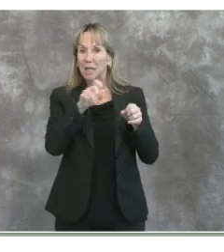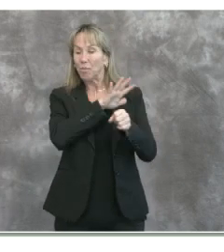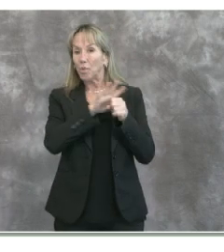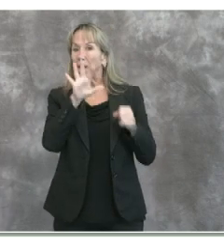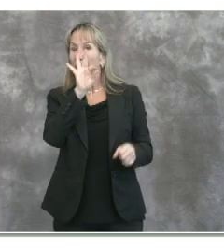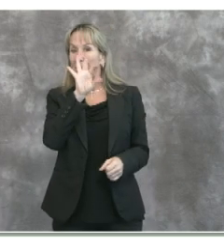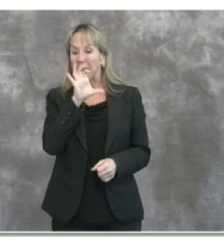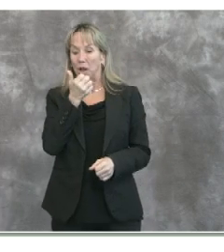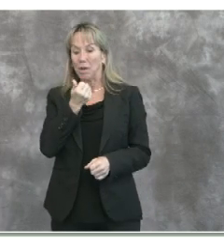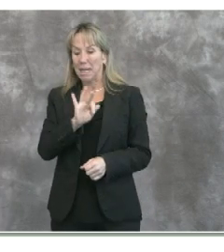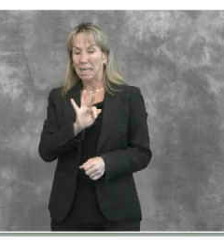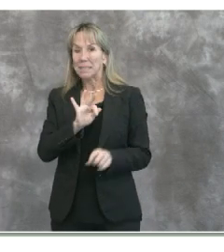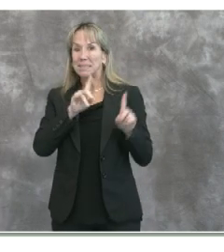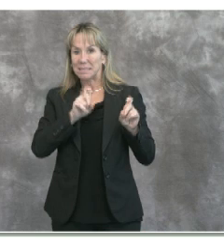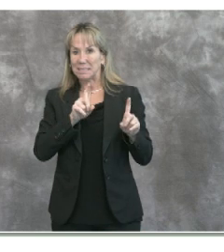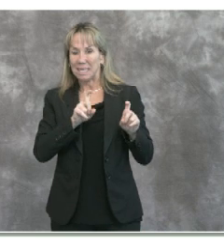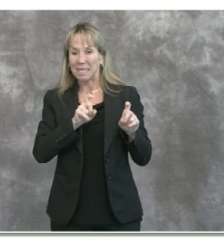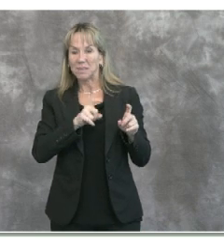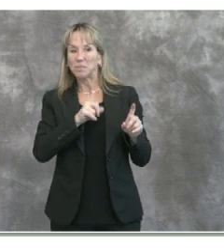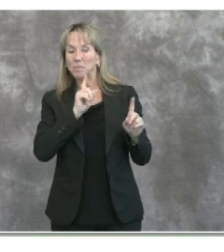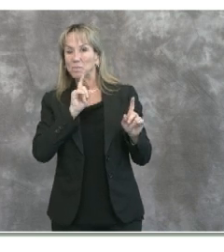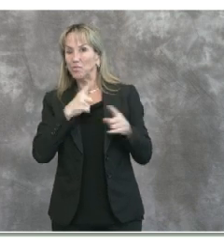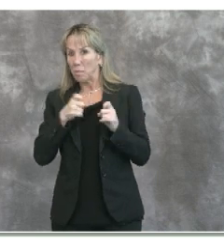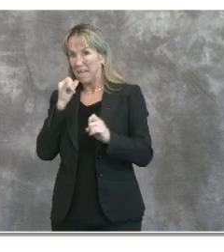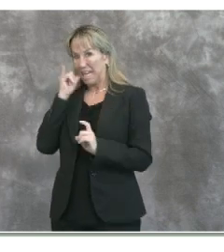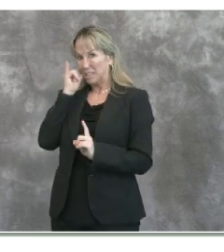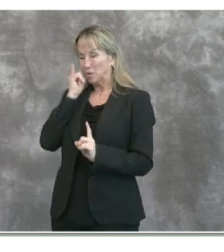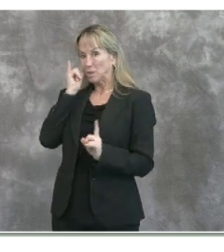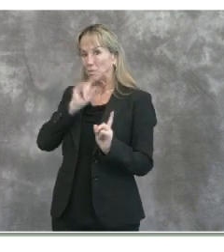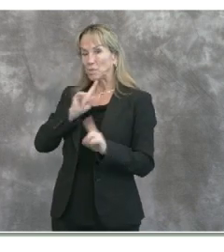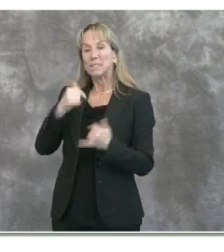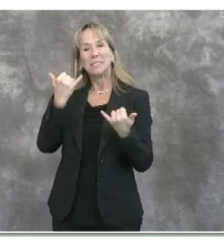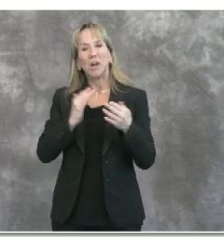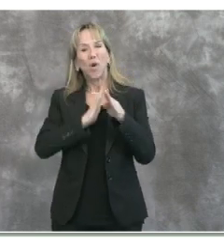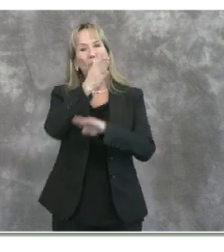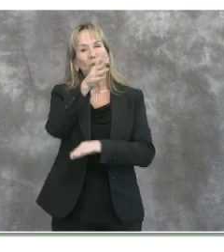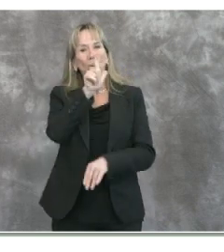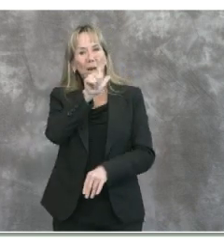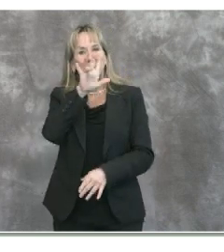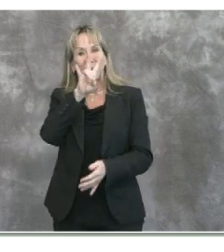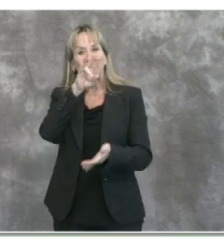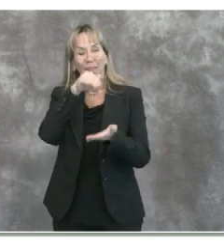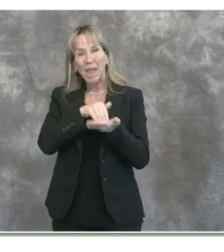919 tests that were reported to us yesterday. That puts us over the threshold of 27,000,